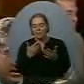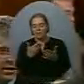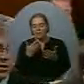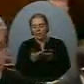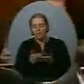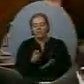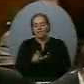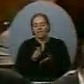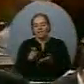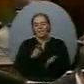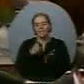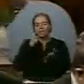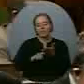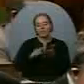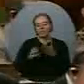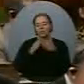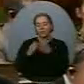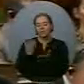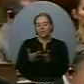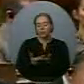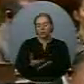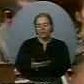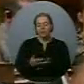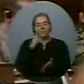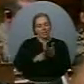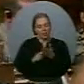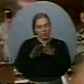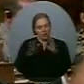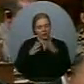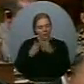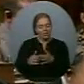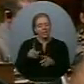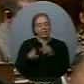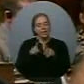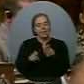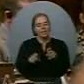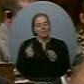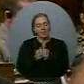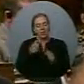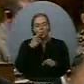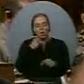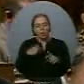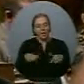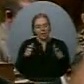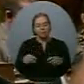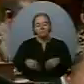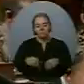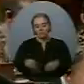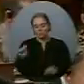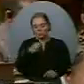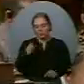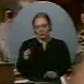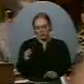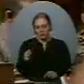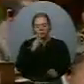do the right thing? Will he come out of hibernation, stand in this House, and commit to a full parliamentary investigation of his role in the G8 slush fund?